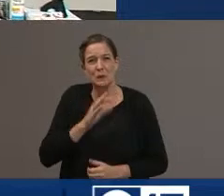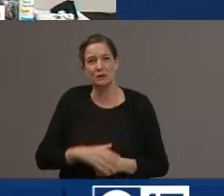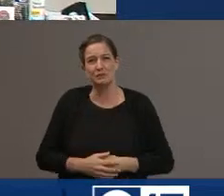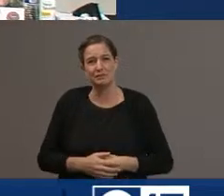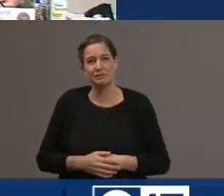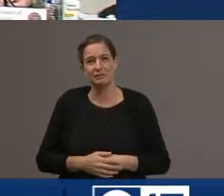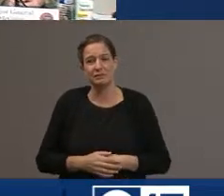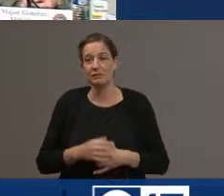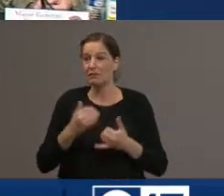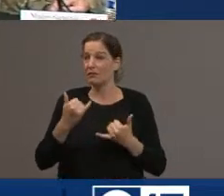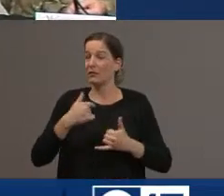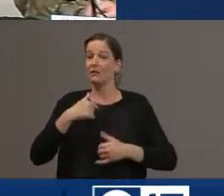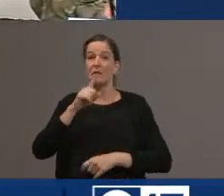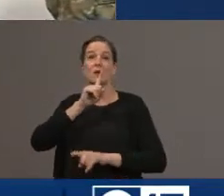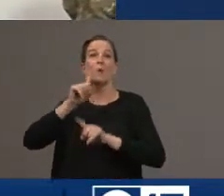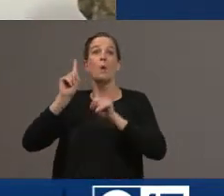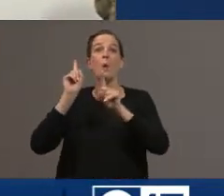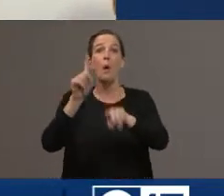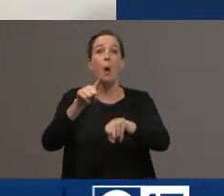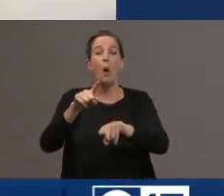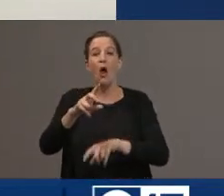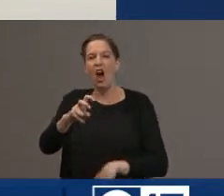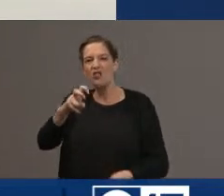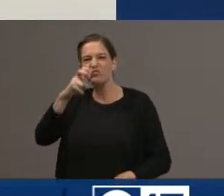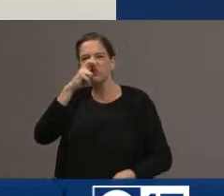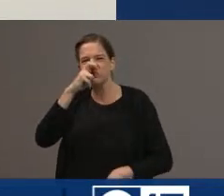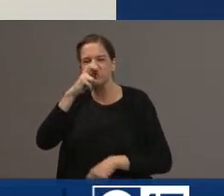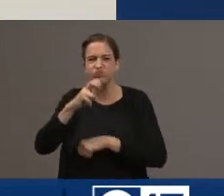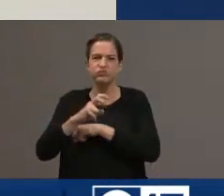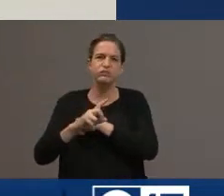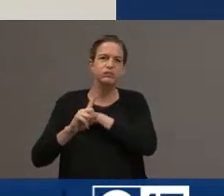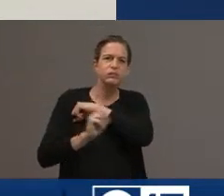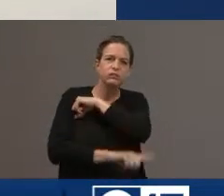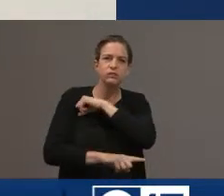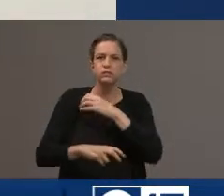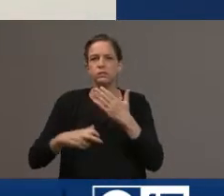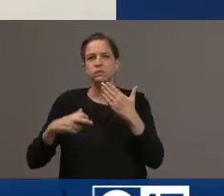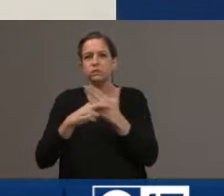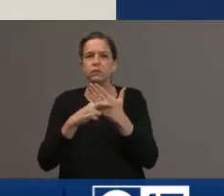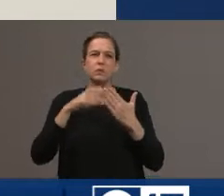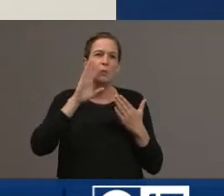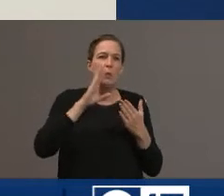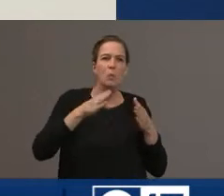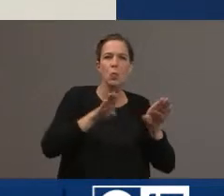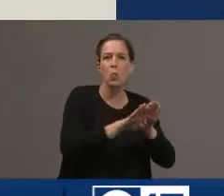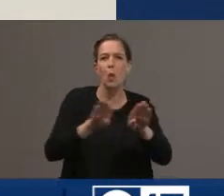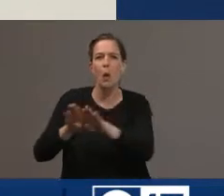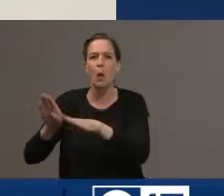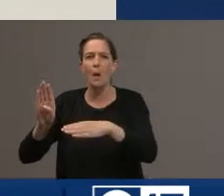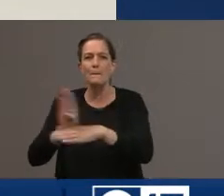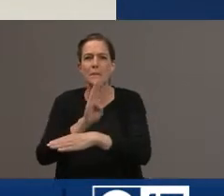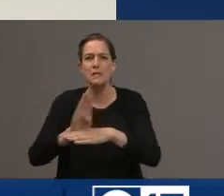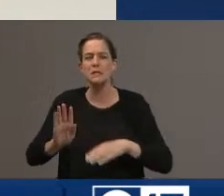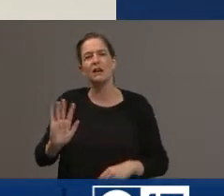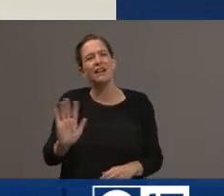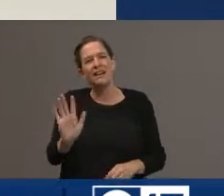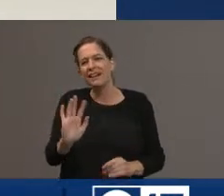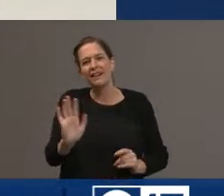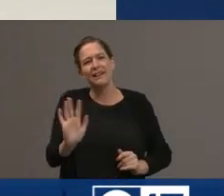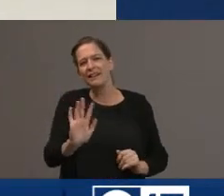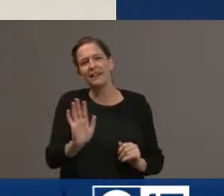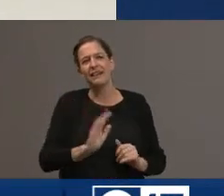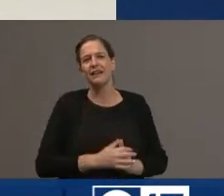not about closing businesses. This is about public education and